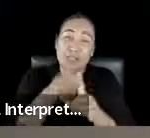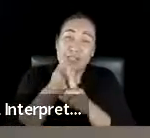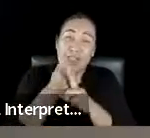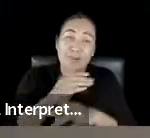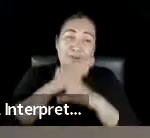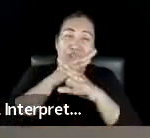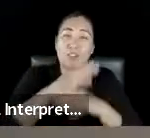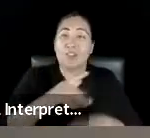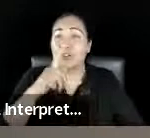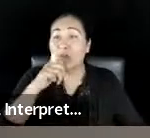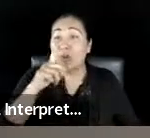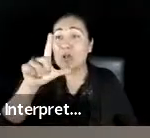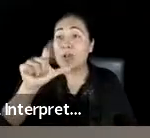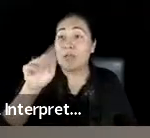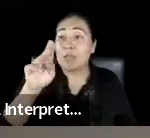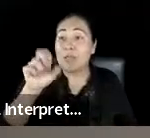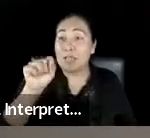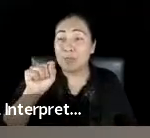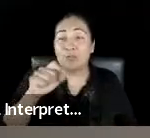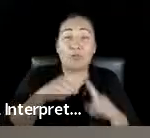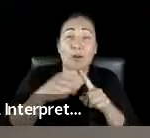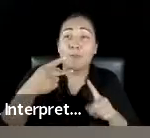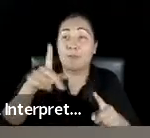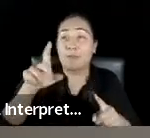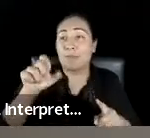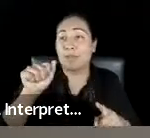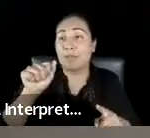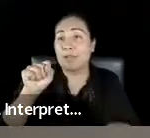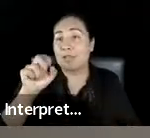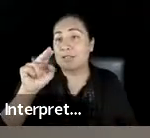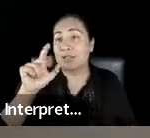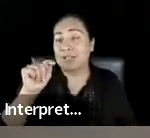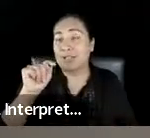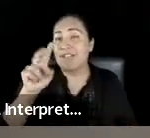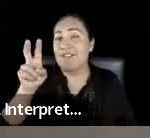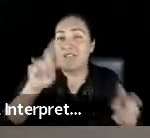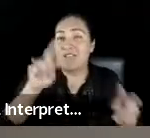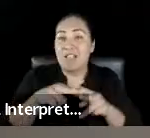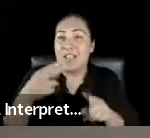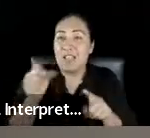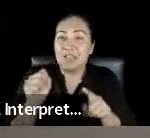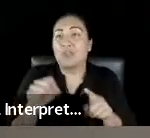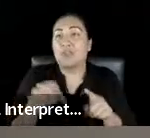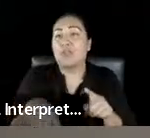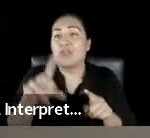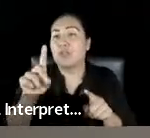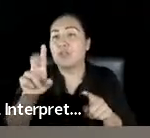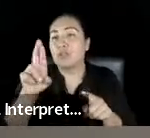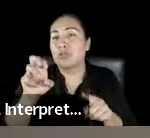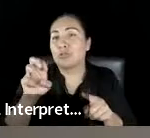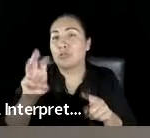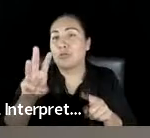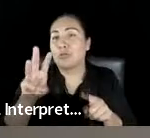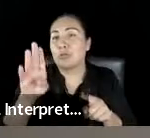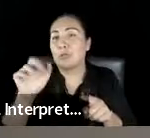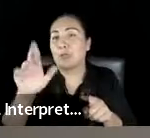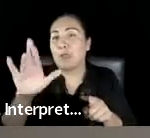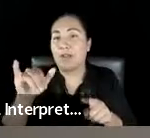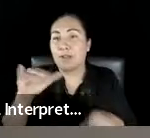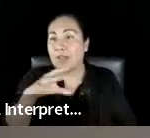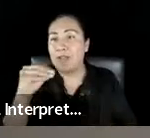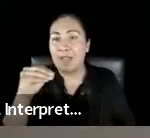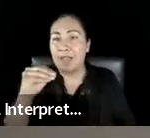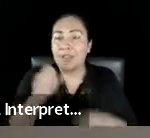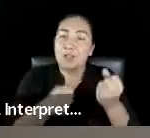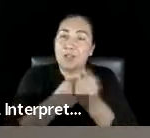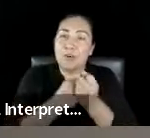goes to Labels from Pleasant Valley High School in Butte County from filmmakers Drew Barron and Asha Lull with support from